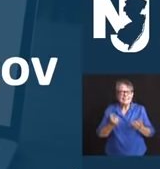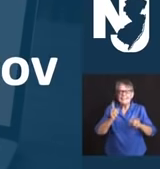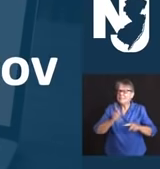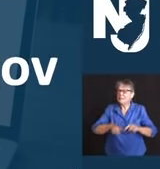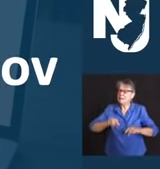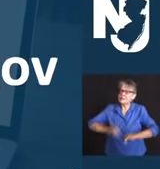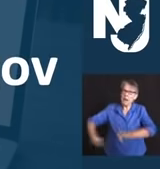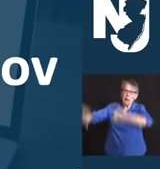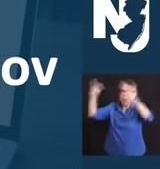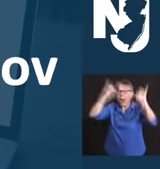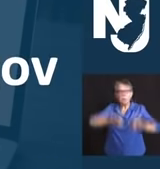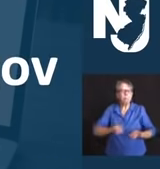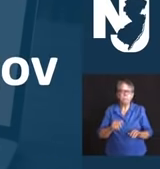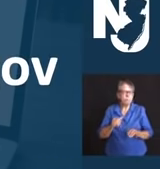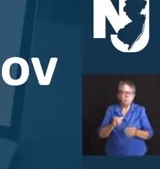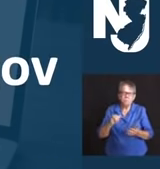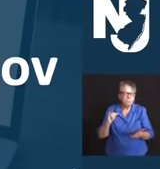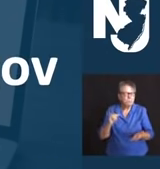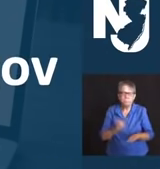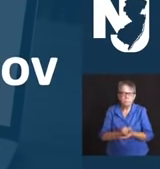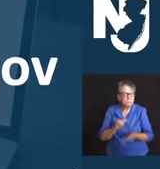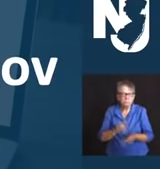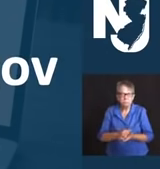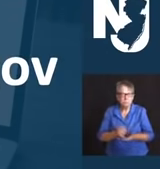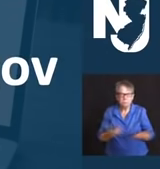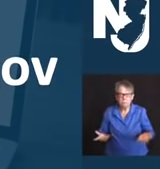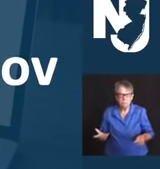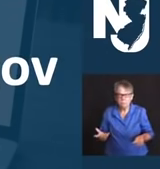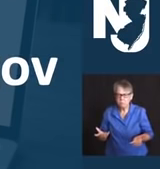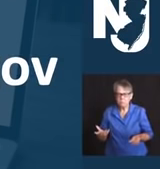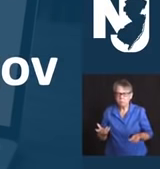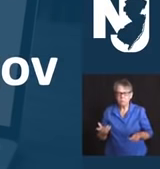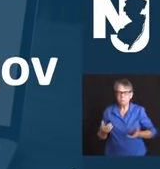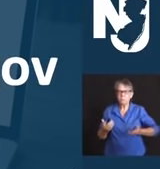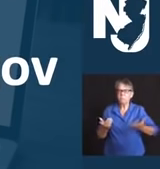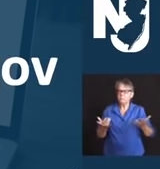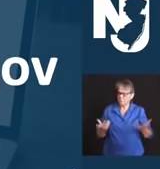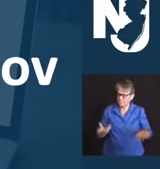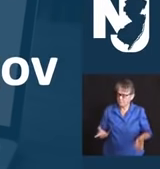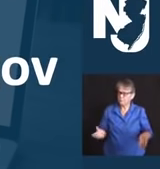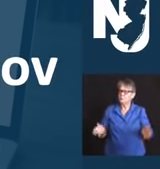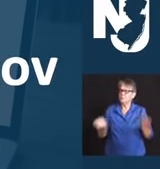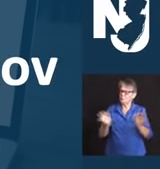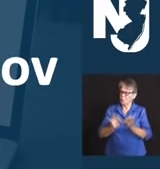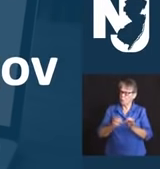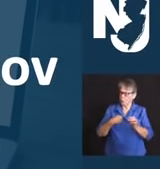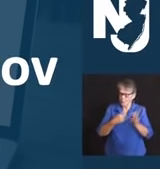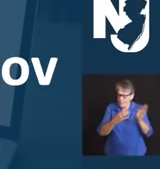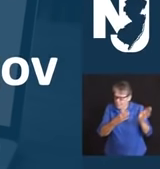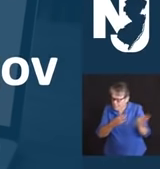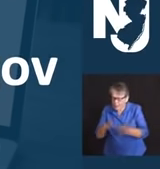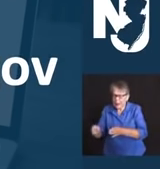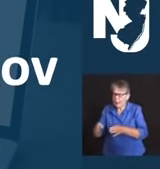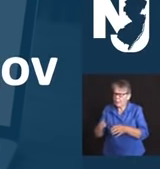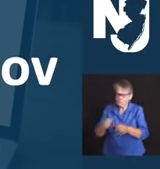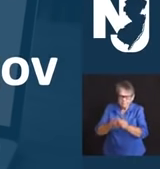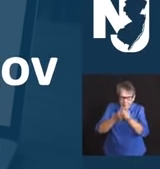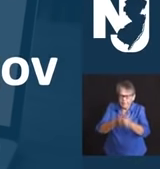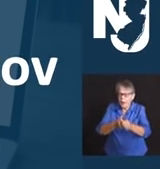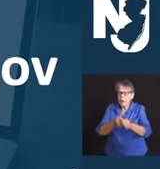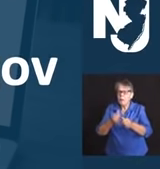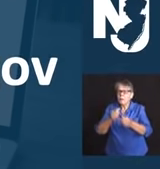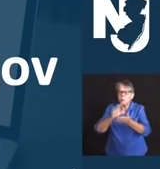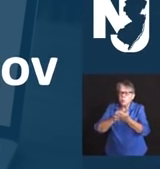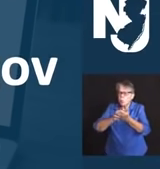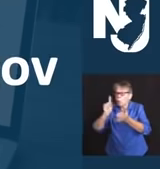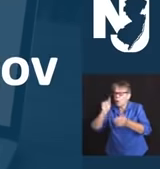shown themselves up to that task and beyond. There will be nearly as many paths to reopenings